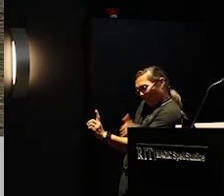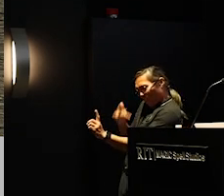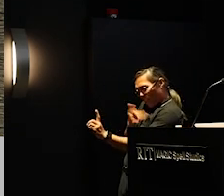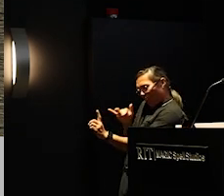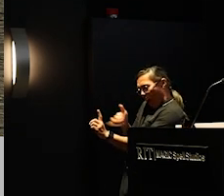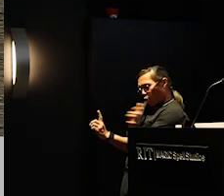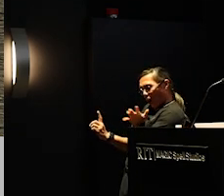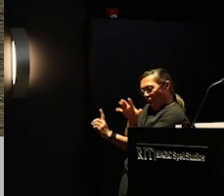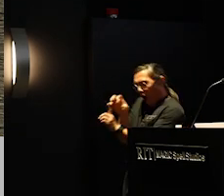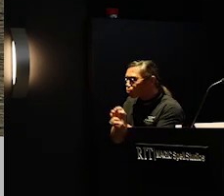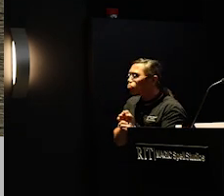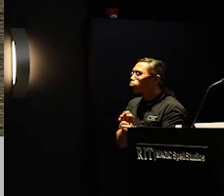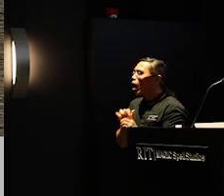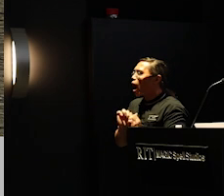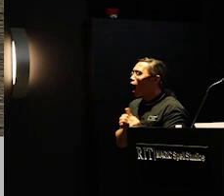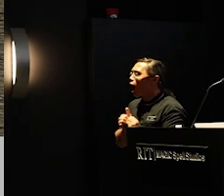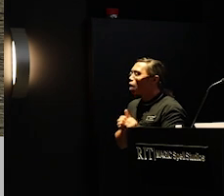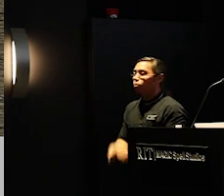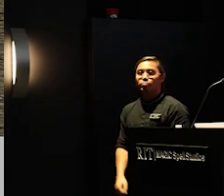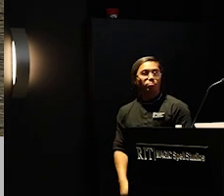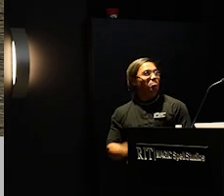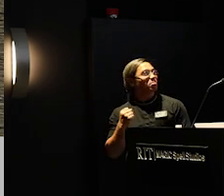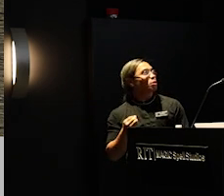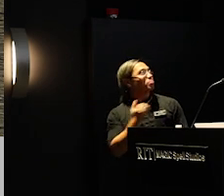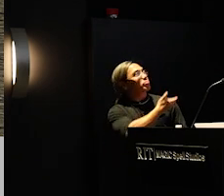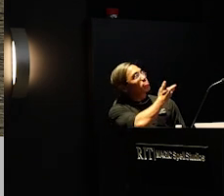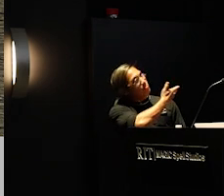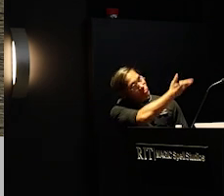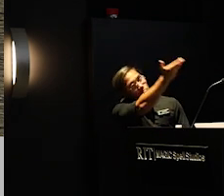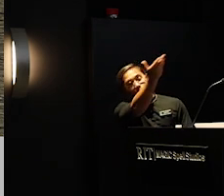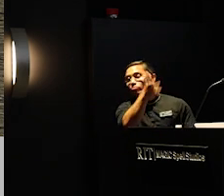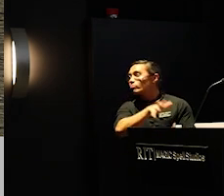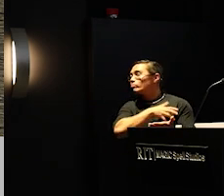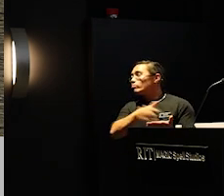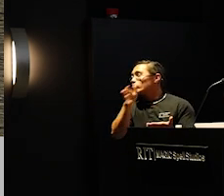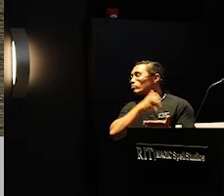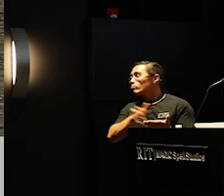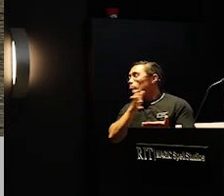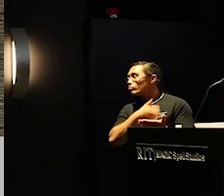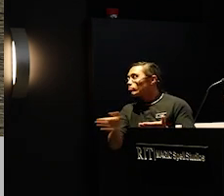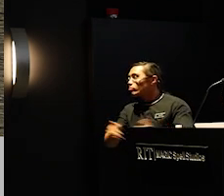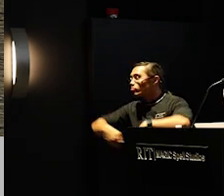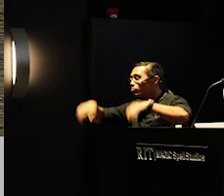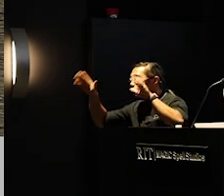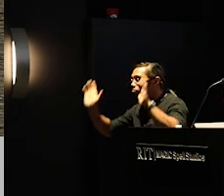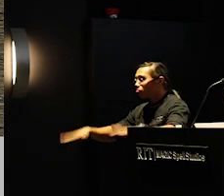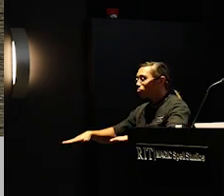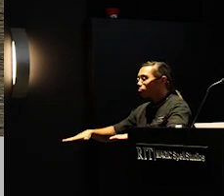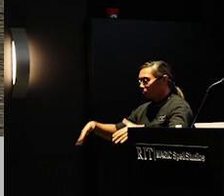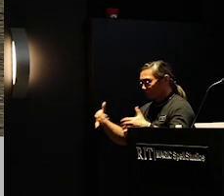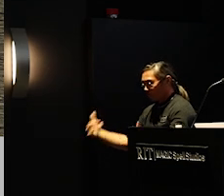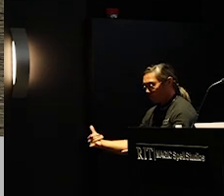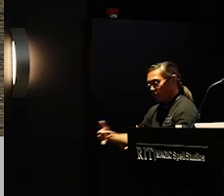the design team to open, as well as the operations team to keep it going. But now you're making a place, and